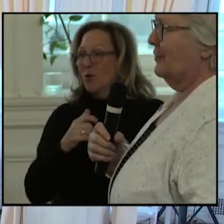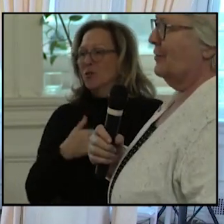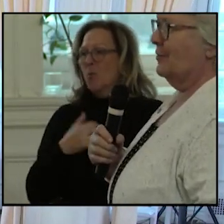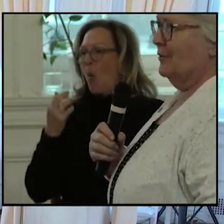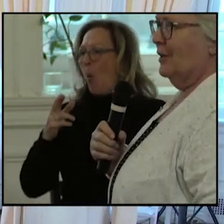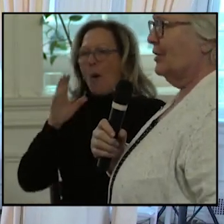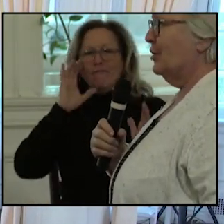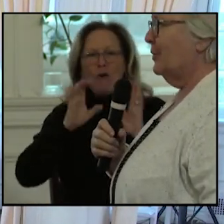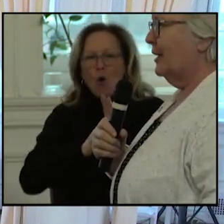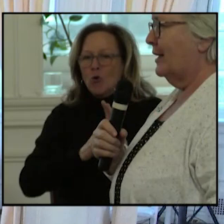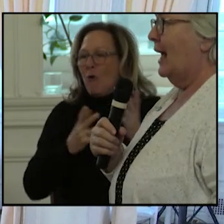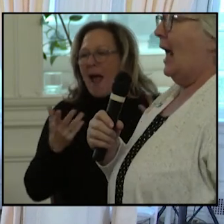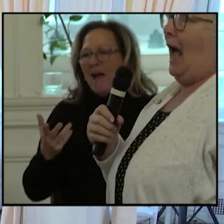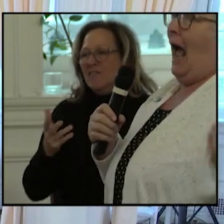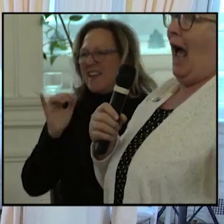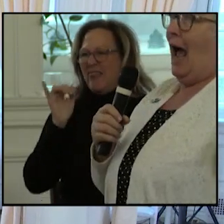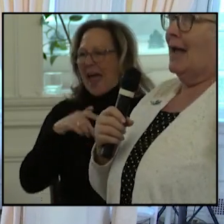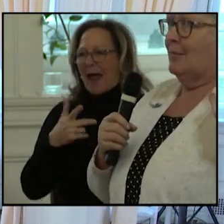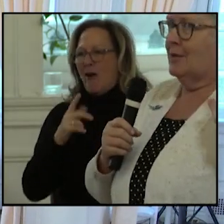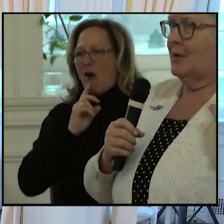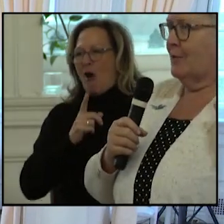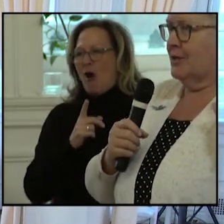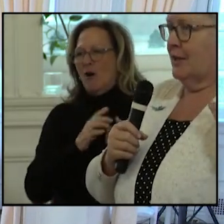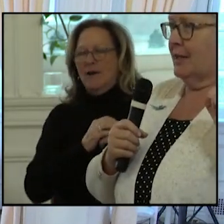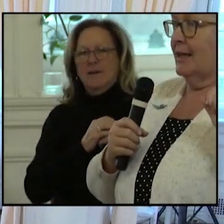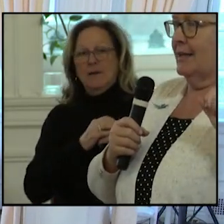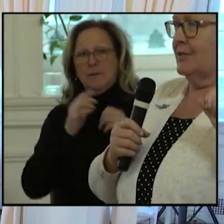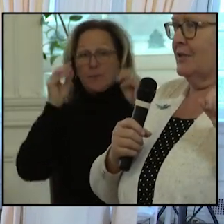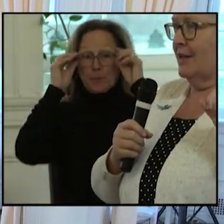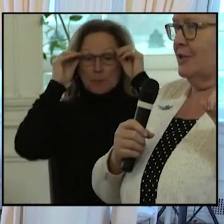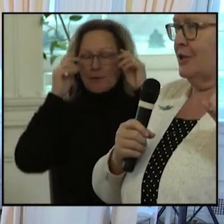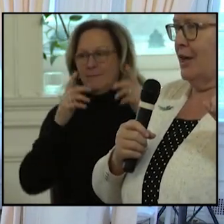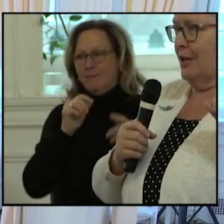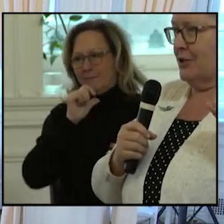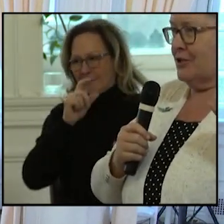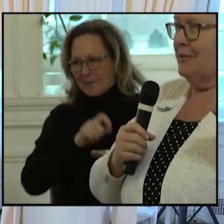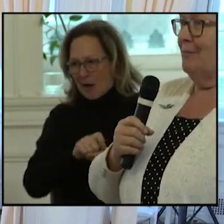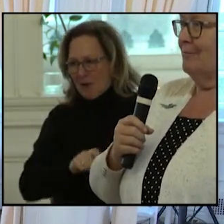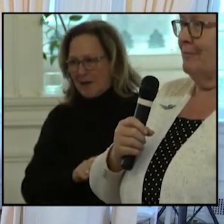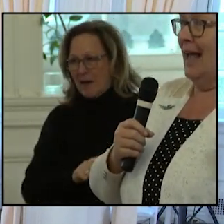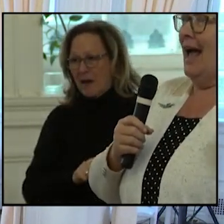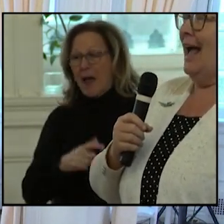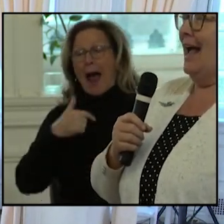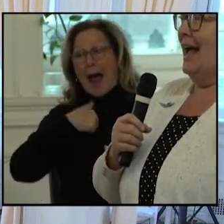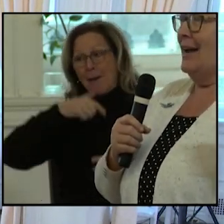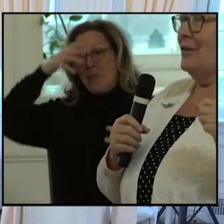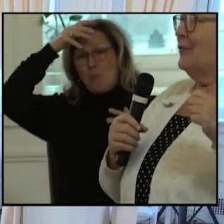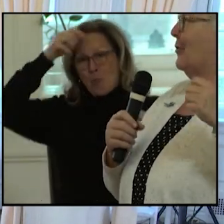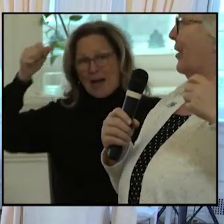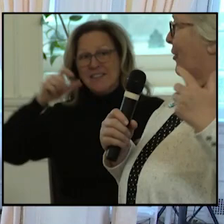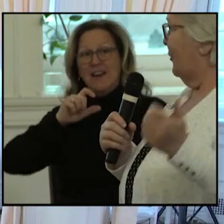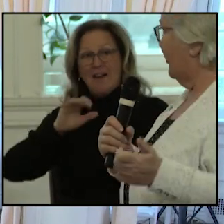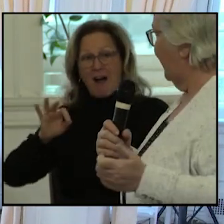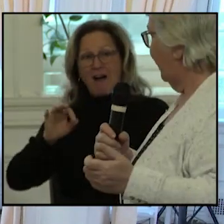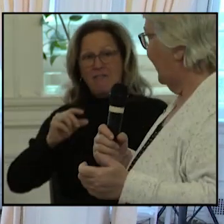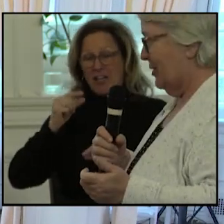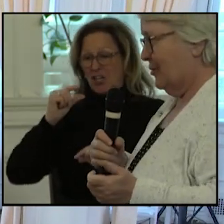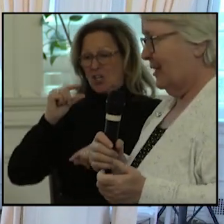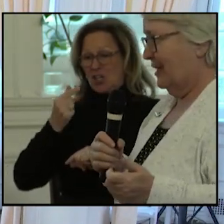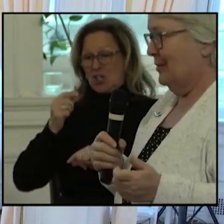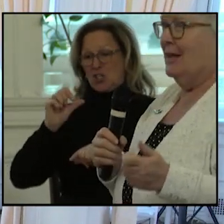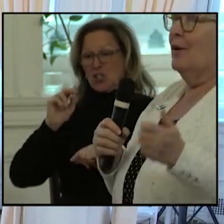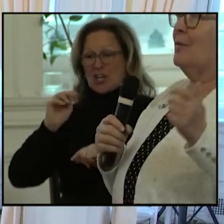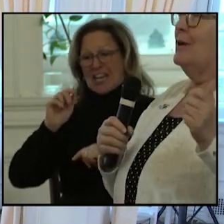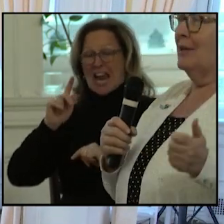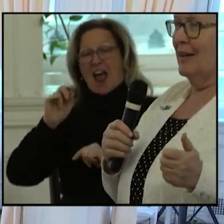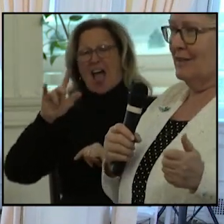and the stuff that we have all accumulated, I happen to be the president of the Connecticut Society of Genealogists. And if you want to go further in your family